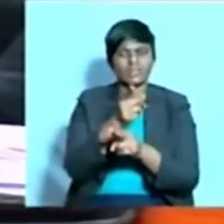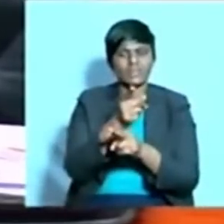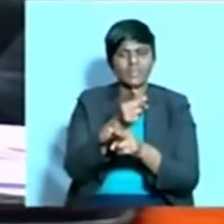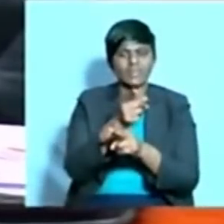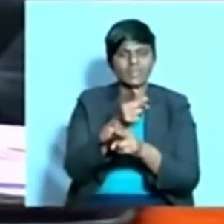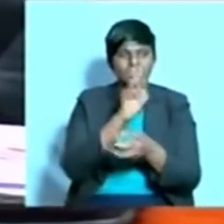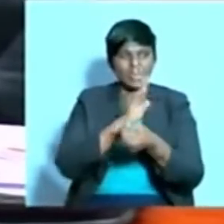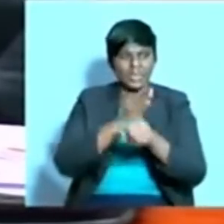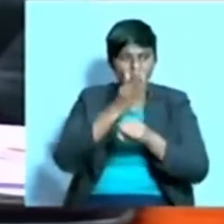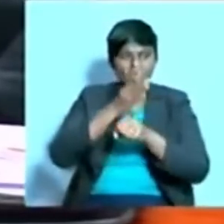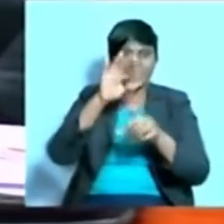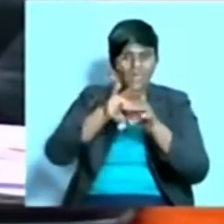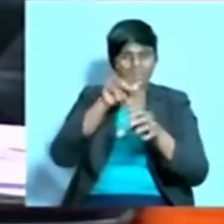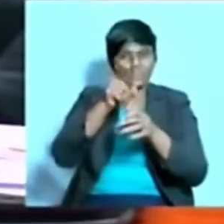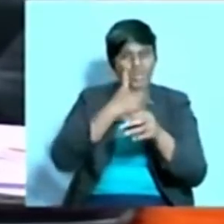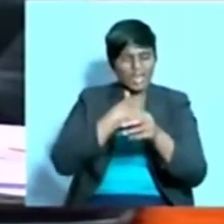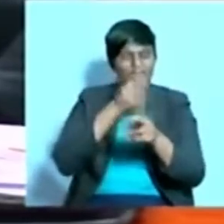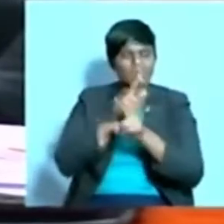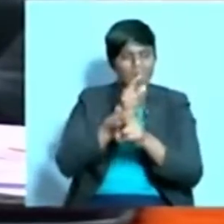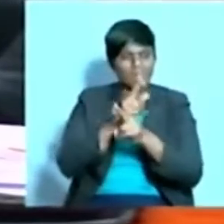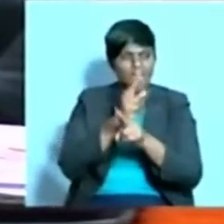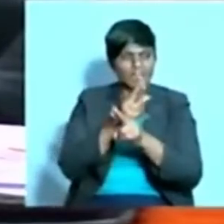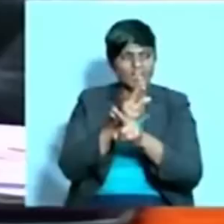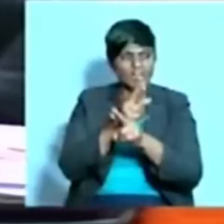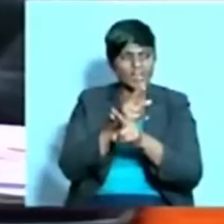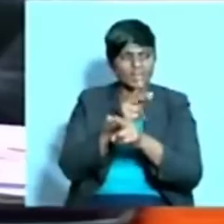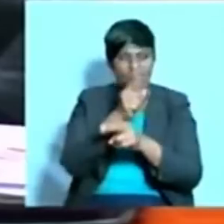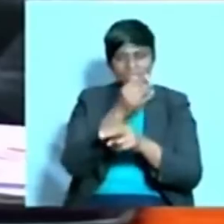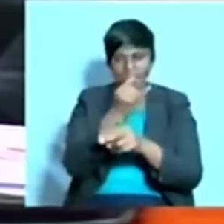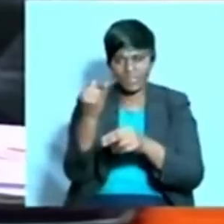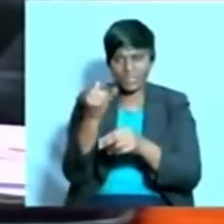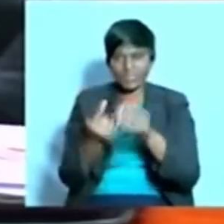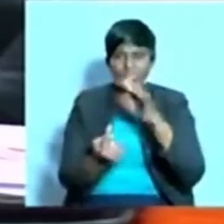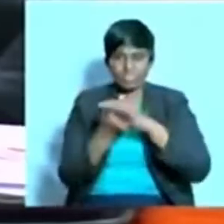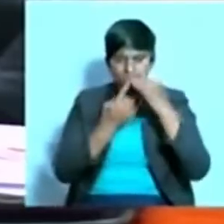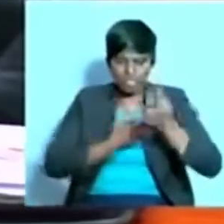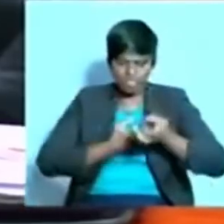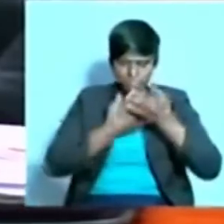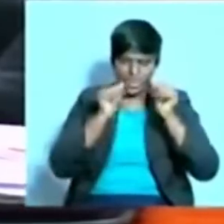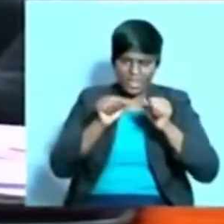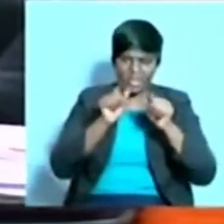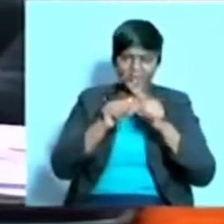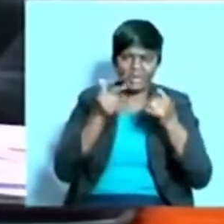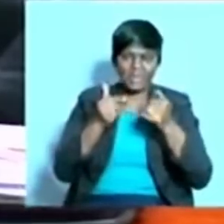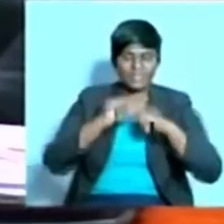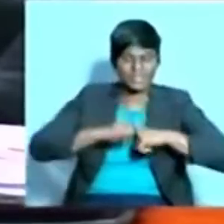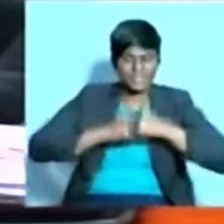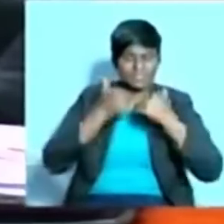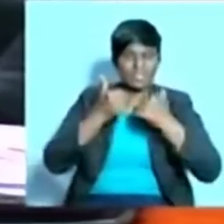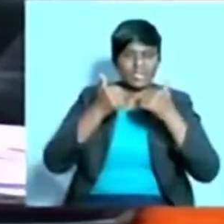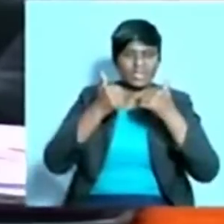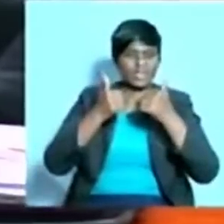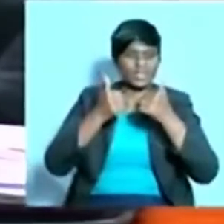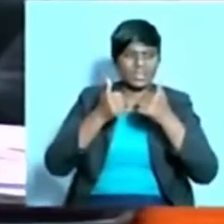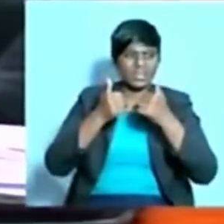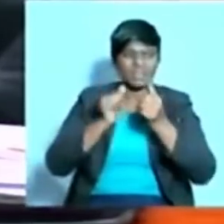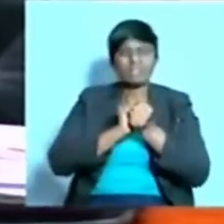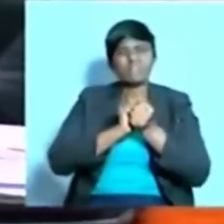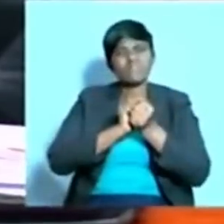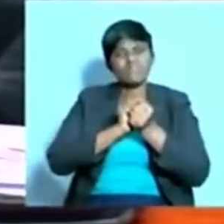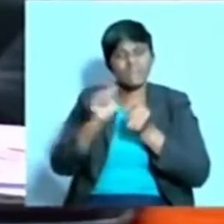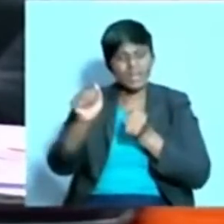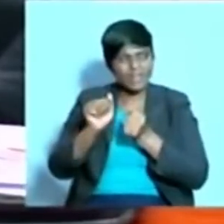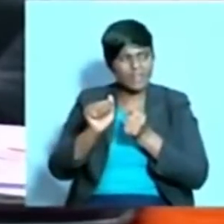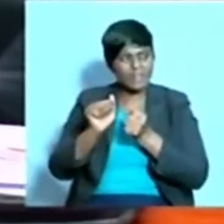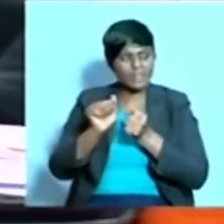After the voting, that issue should have come out. But now we are way down the line.